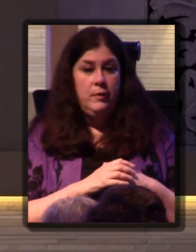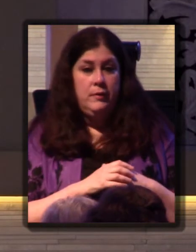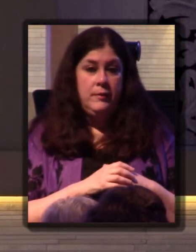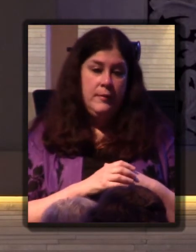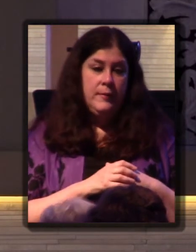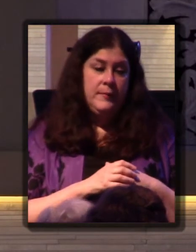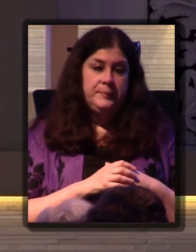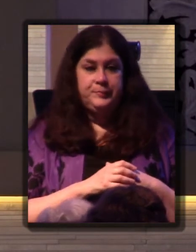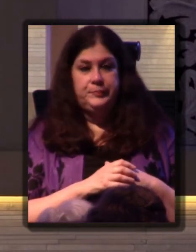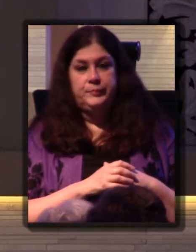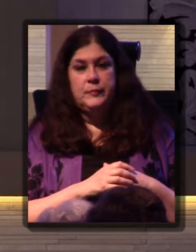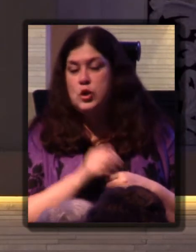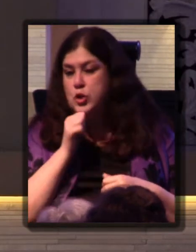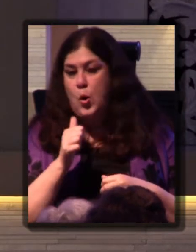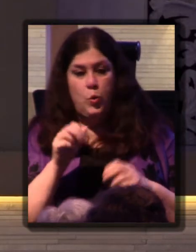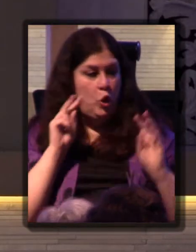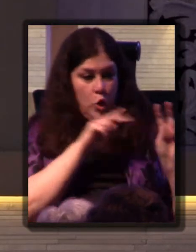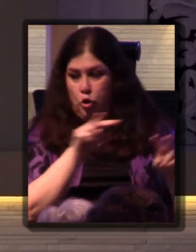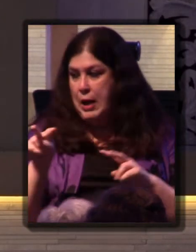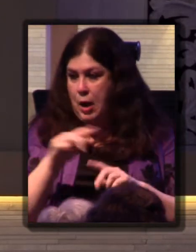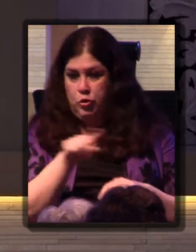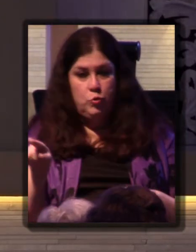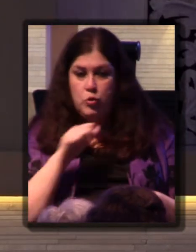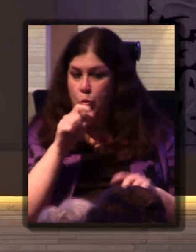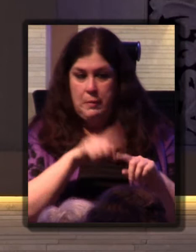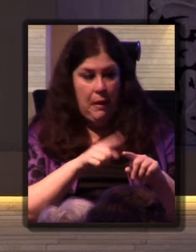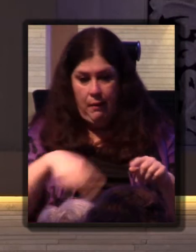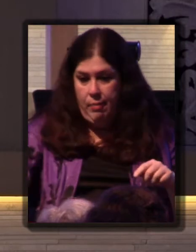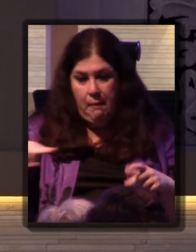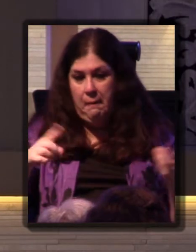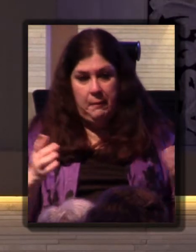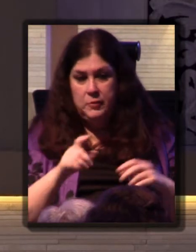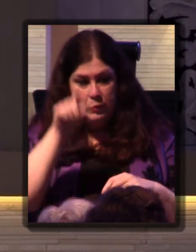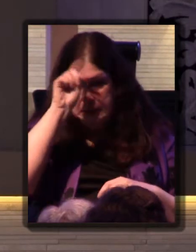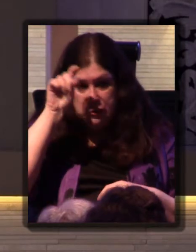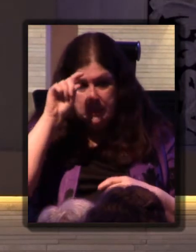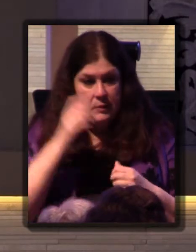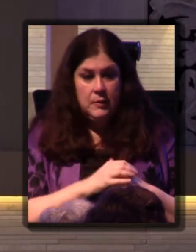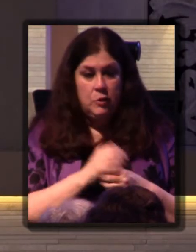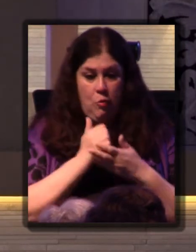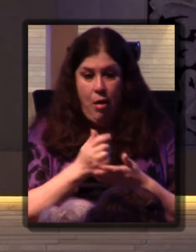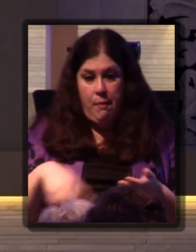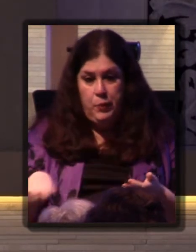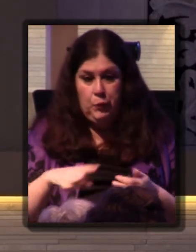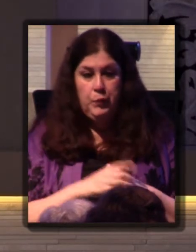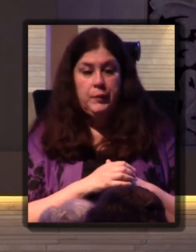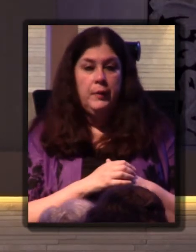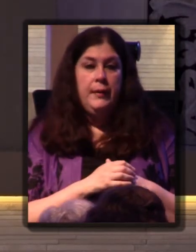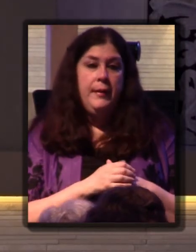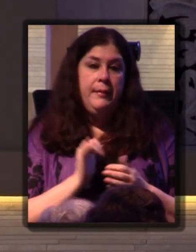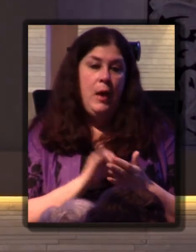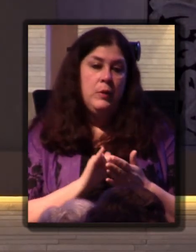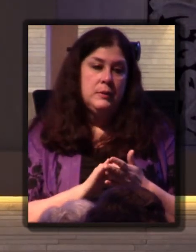you? That's it. Don't look around you. Don't look to Egypt to help you.